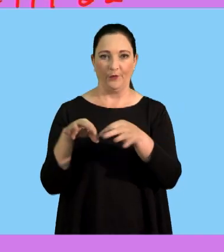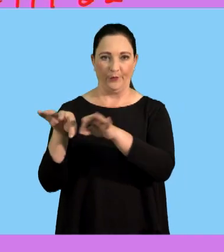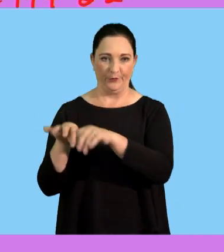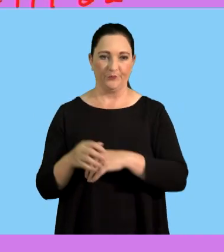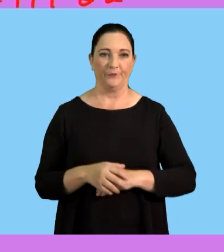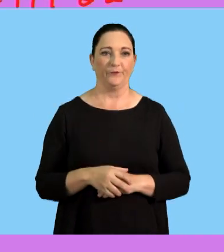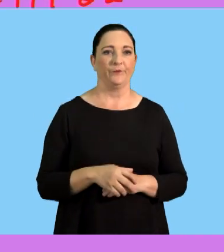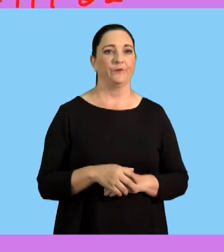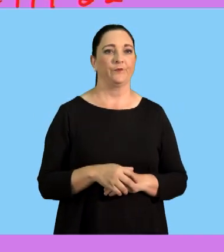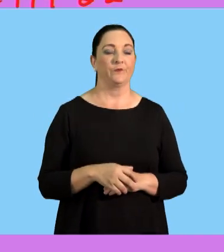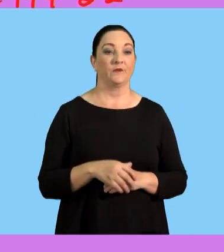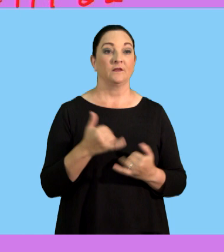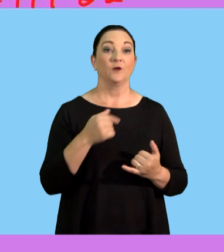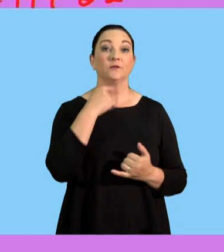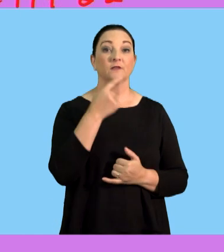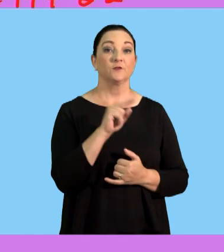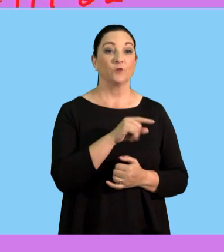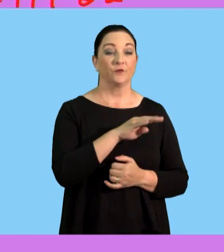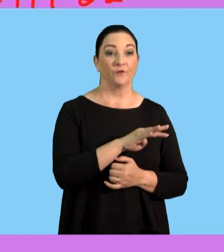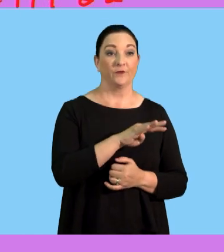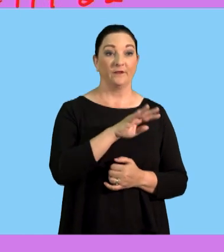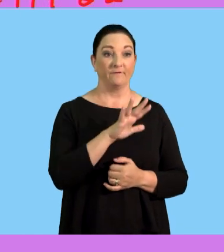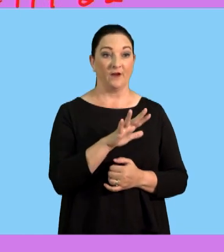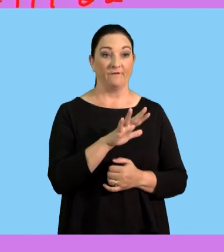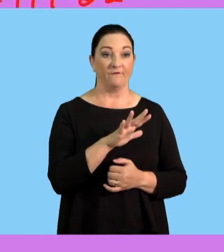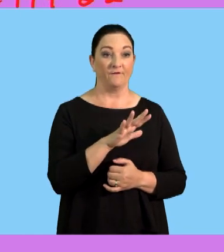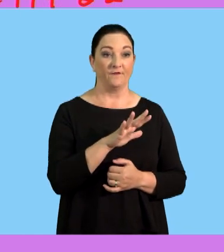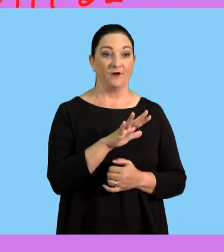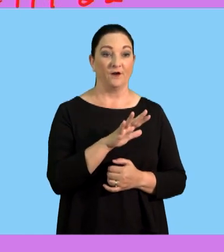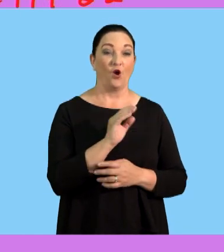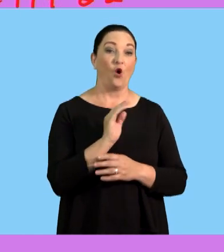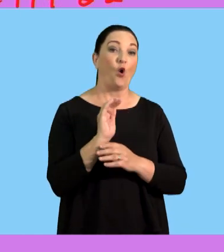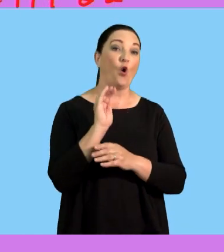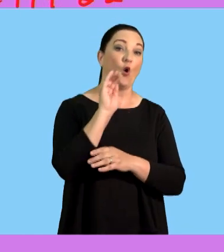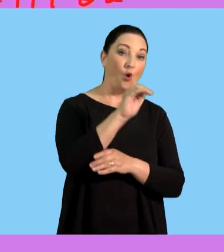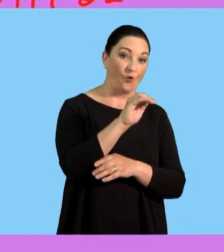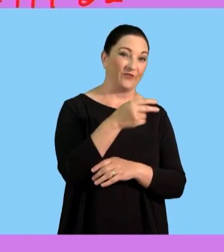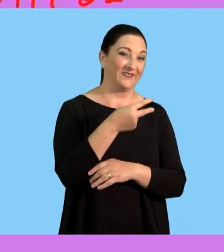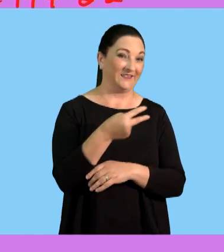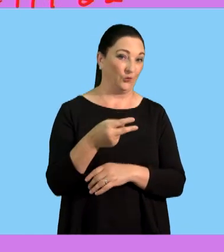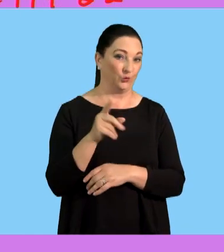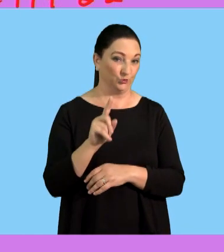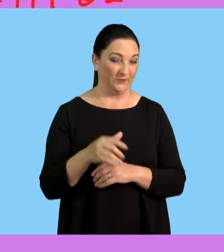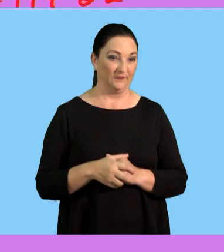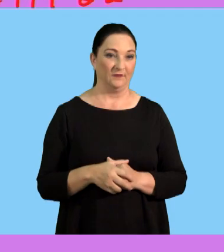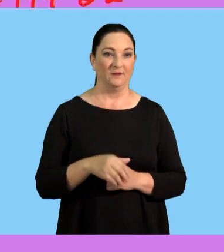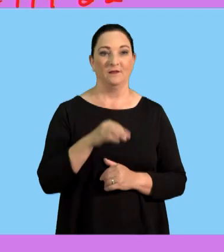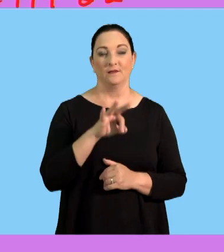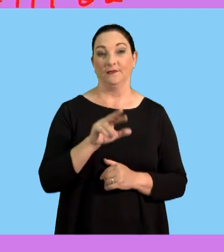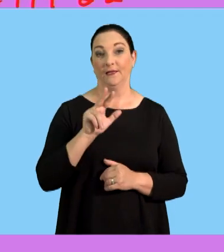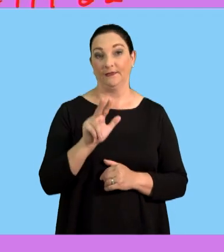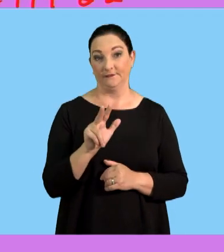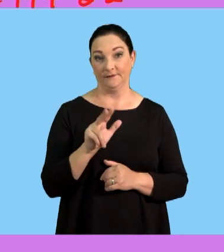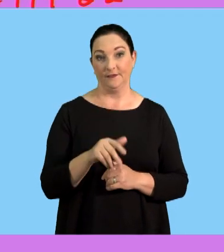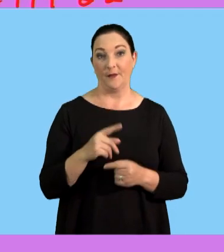so can I just indicate it here? 45 plus, right, meaning older than 45. So that will